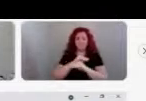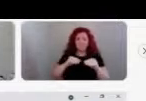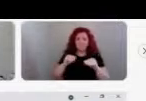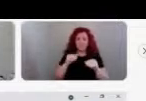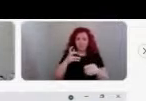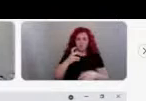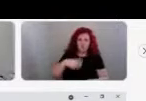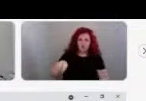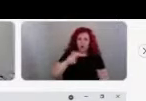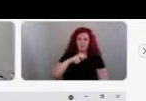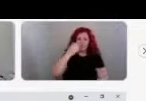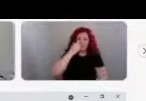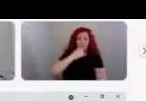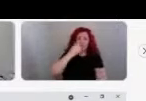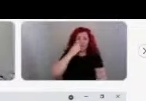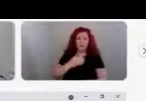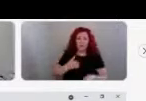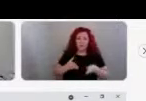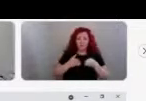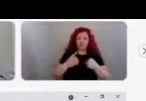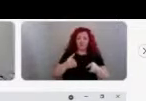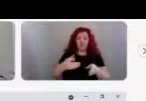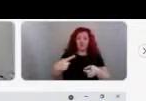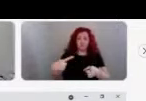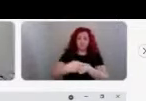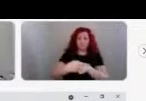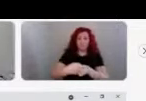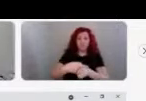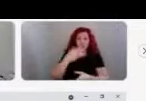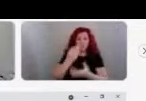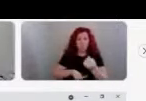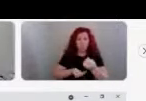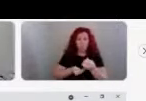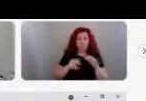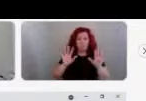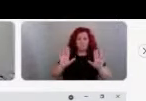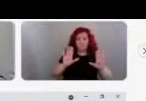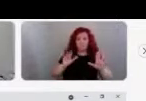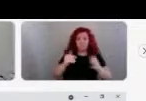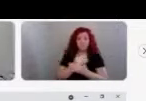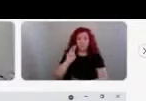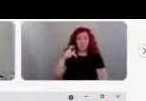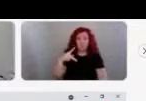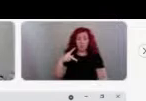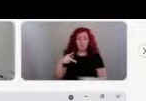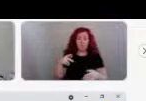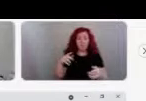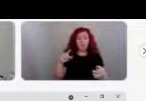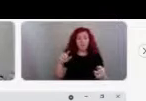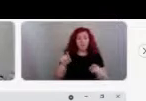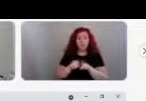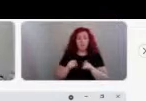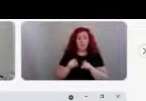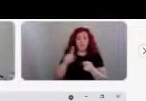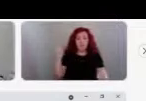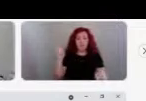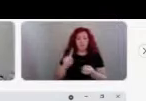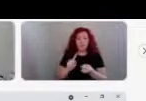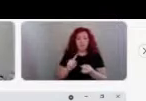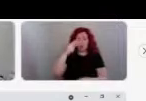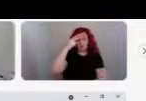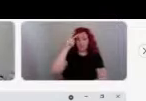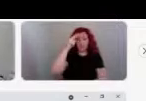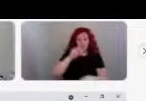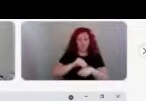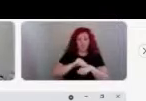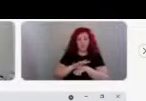streetcar runs both through both areas the new map also dilutes latino influence which is prohibited by